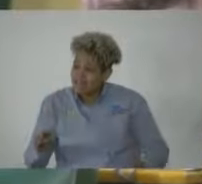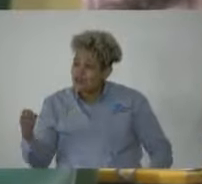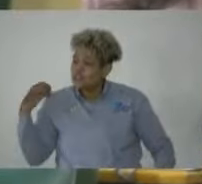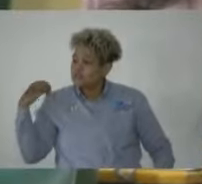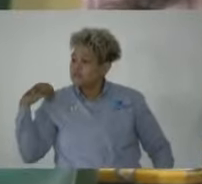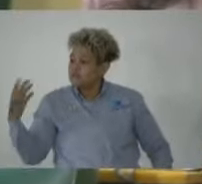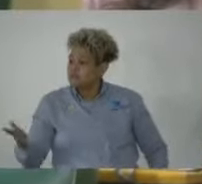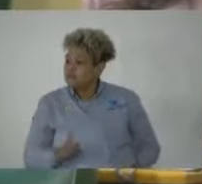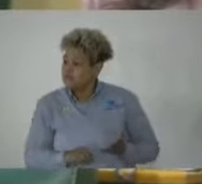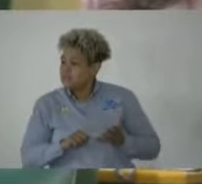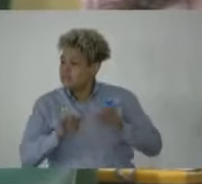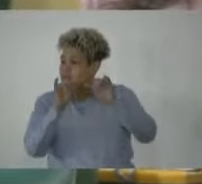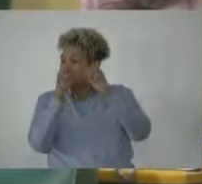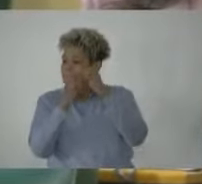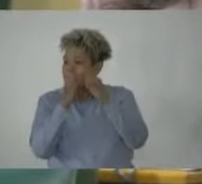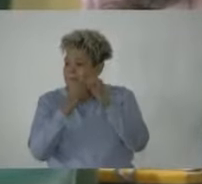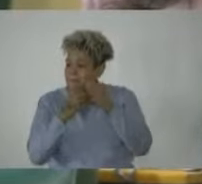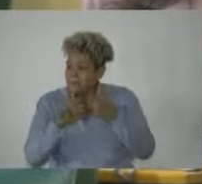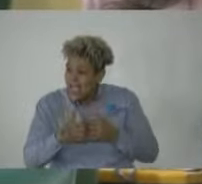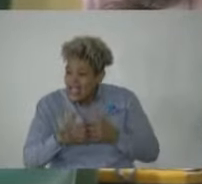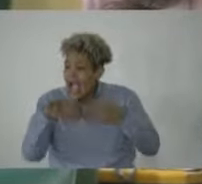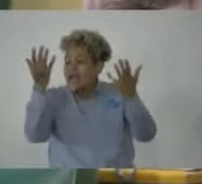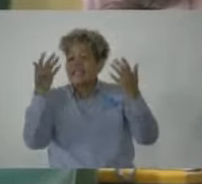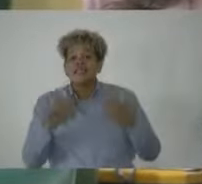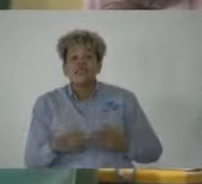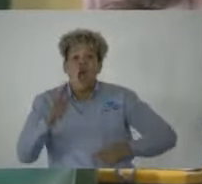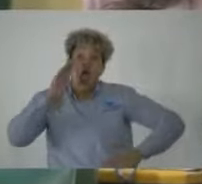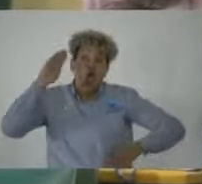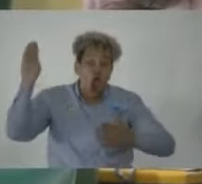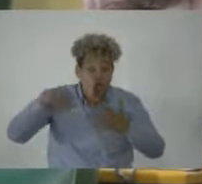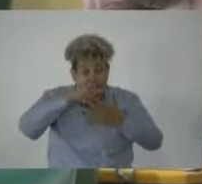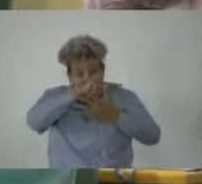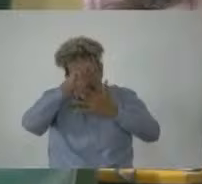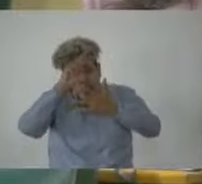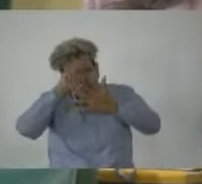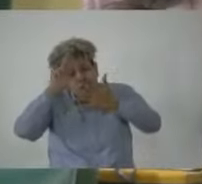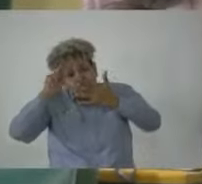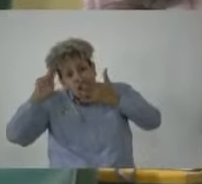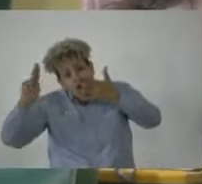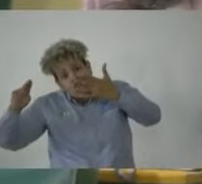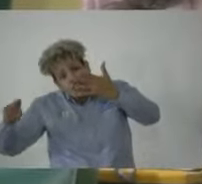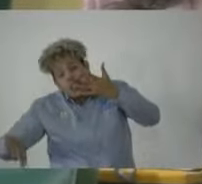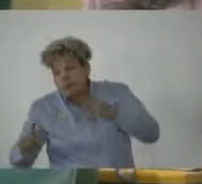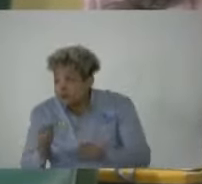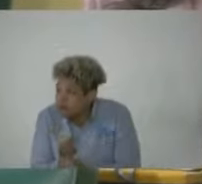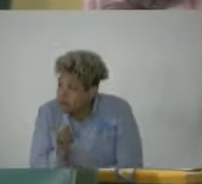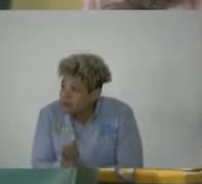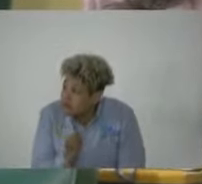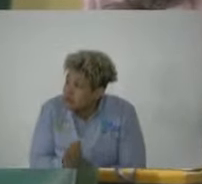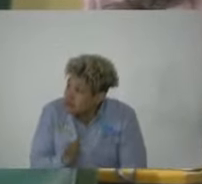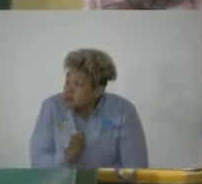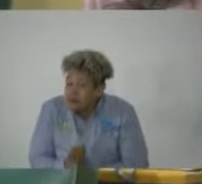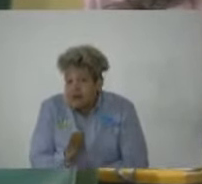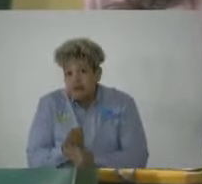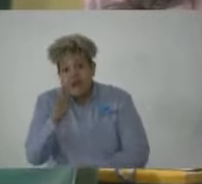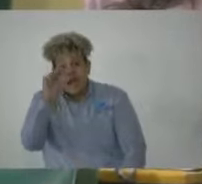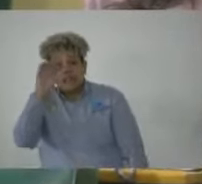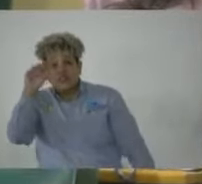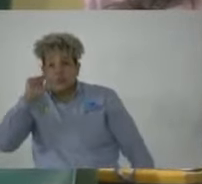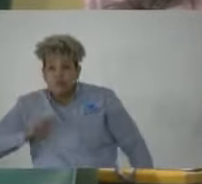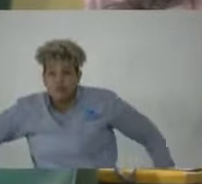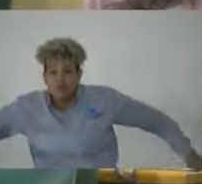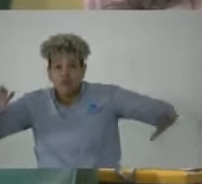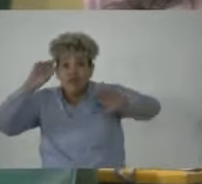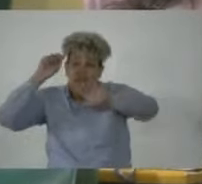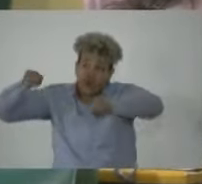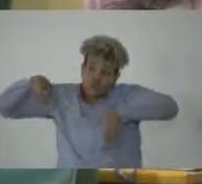officers, mechanics, Madam Speaker, all of the working people in NSWMA and its subsidiaries for